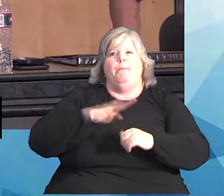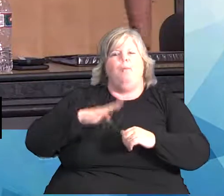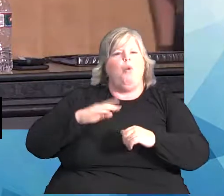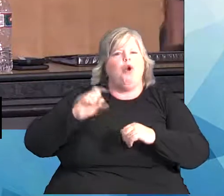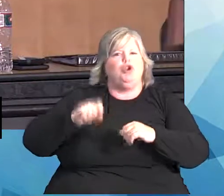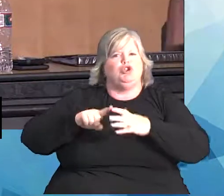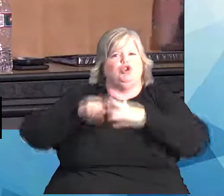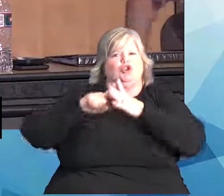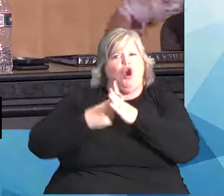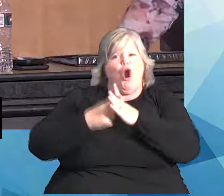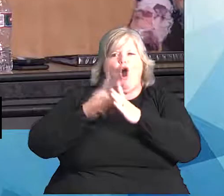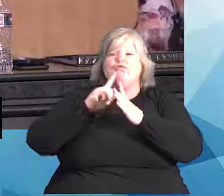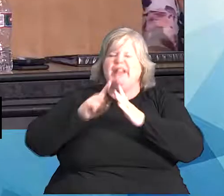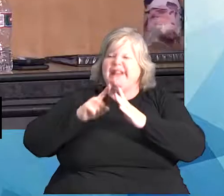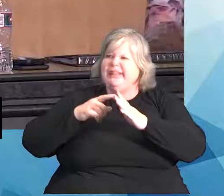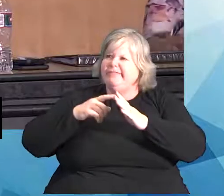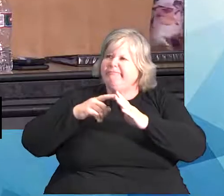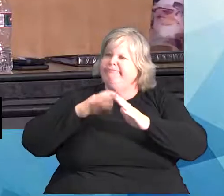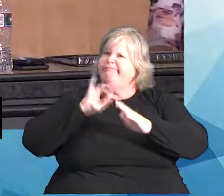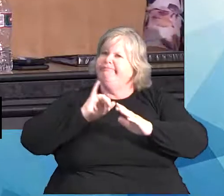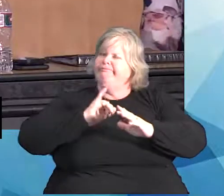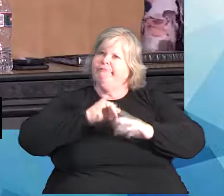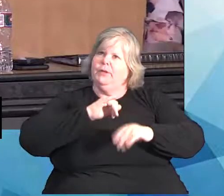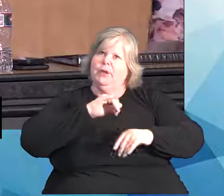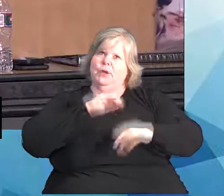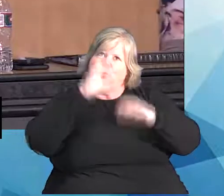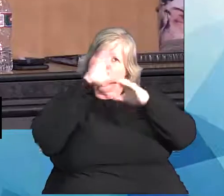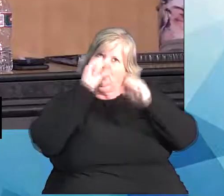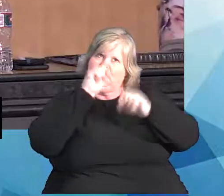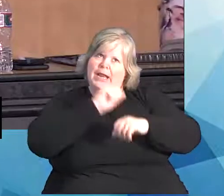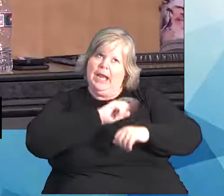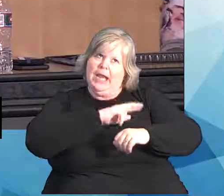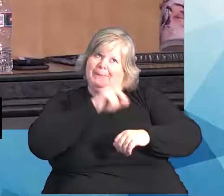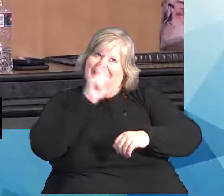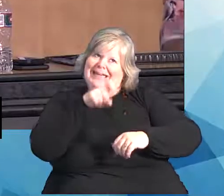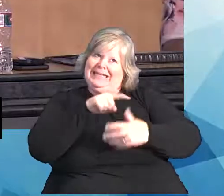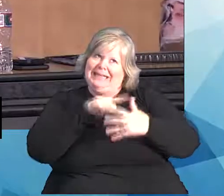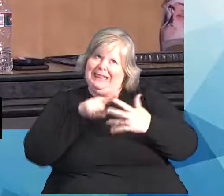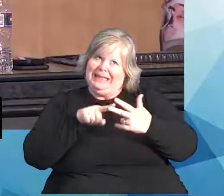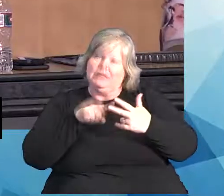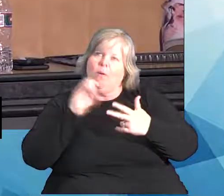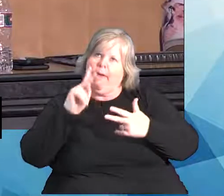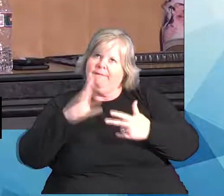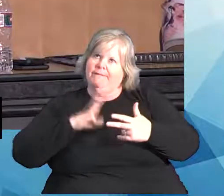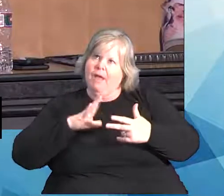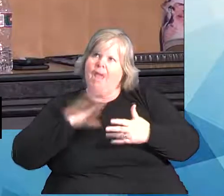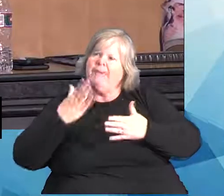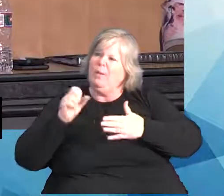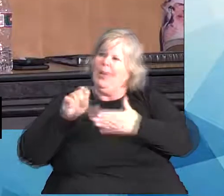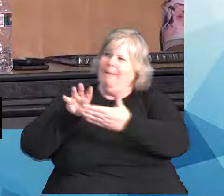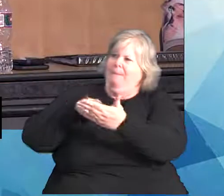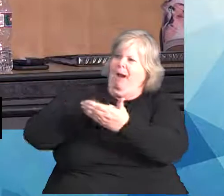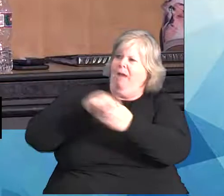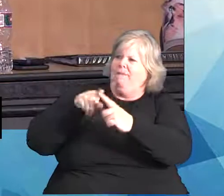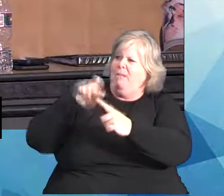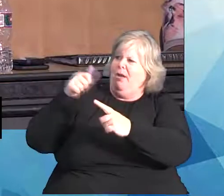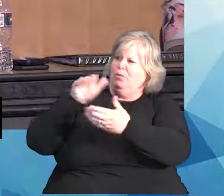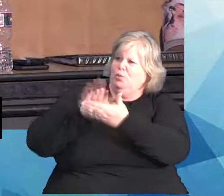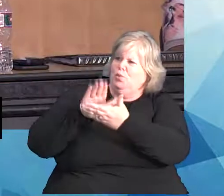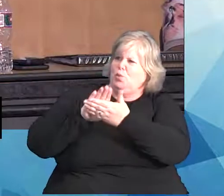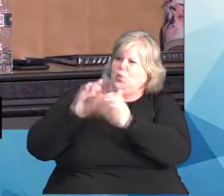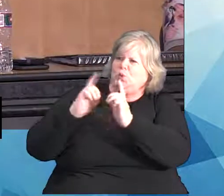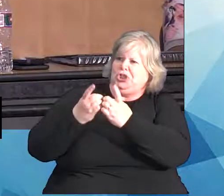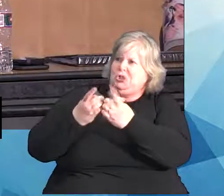what Superintendent Reichman needs. We may be able to model what we do based on another school